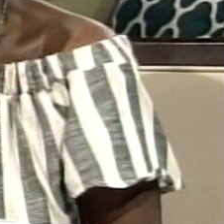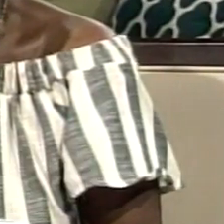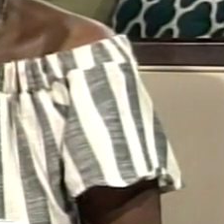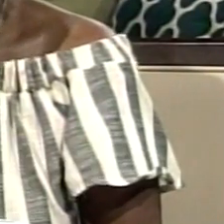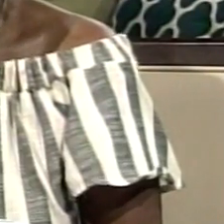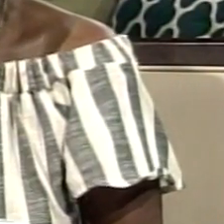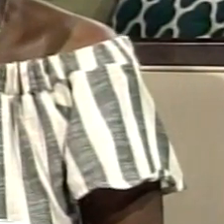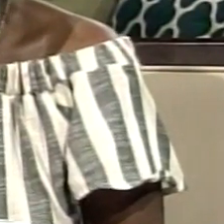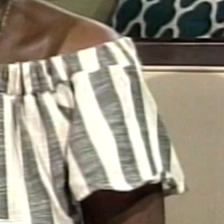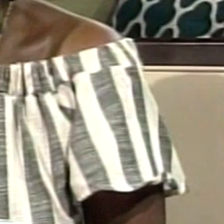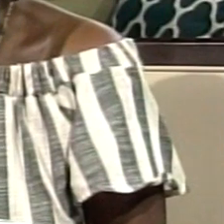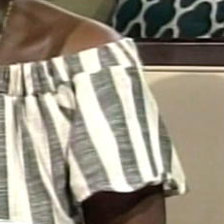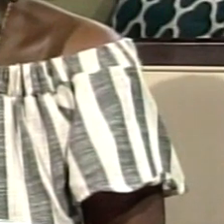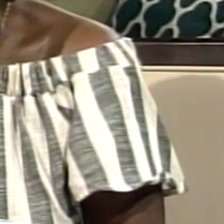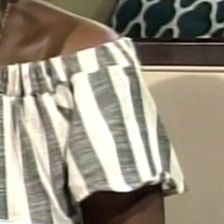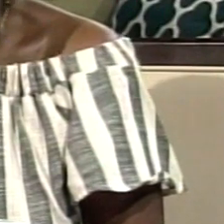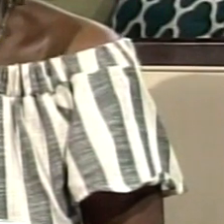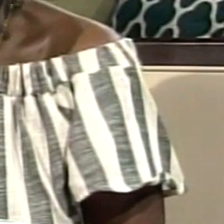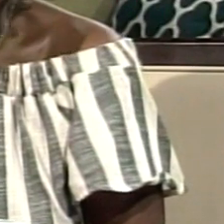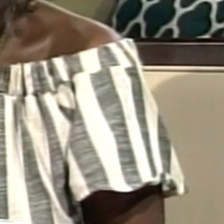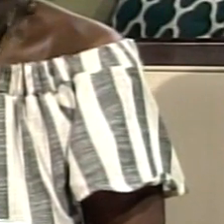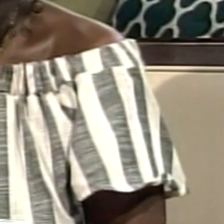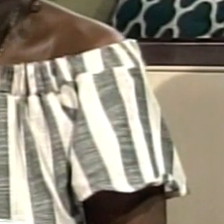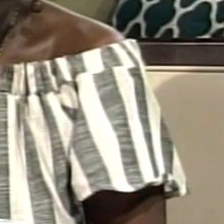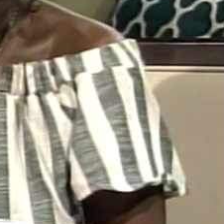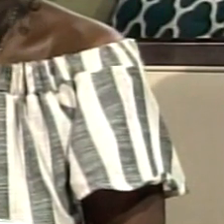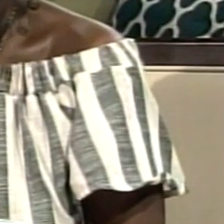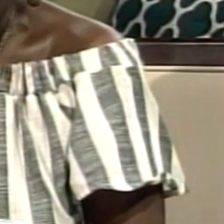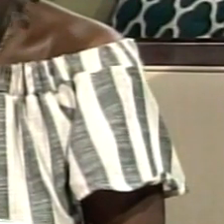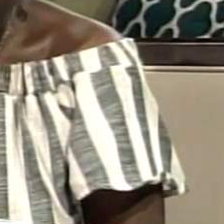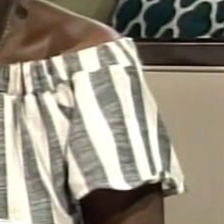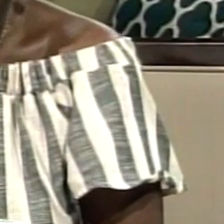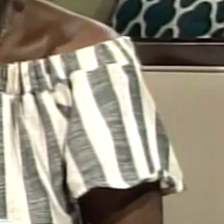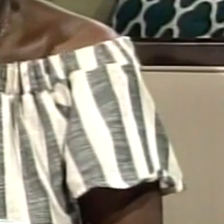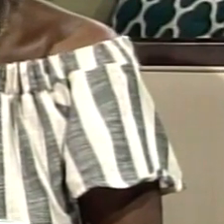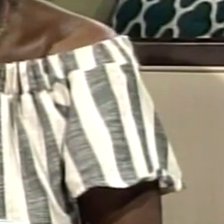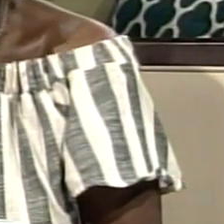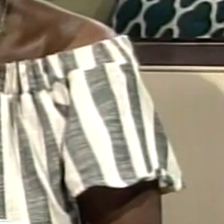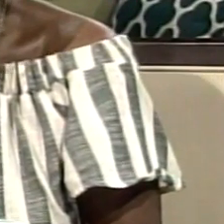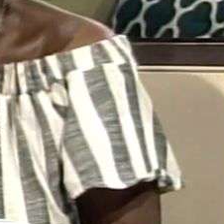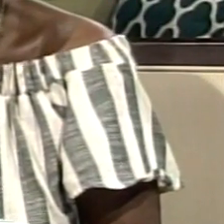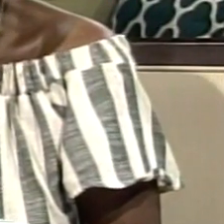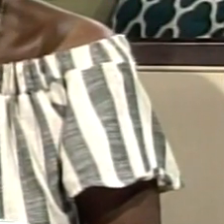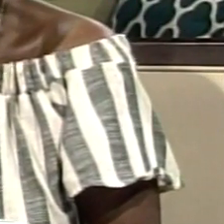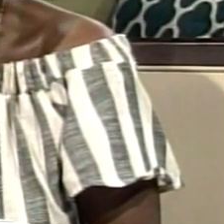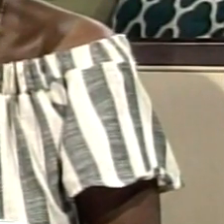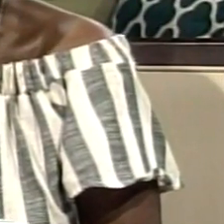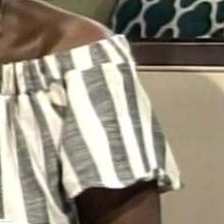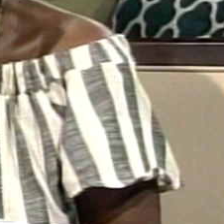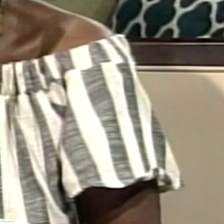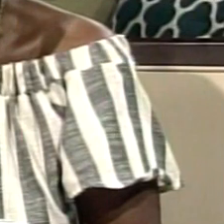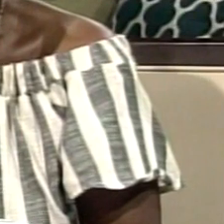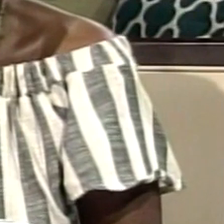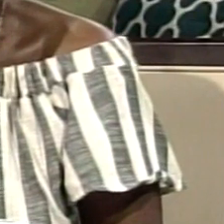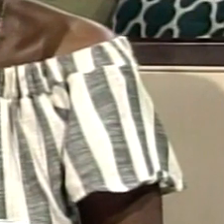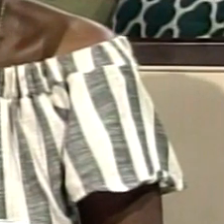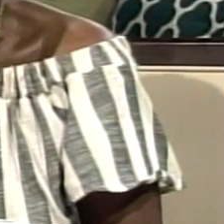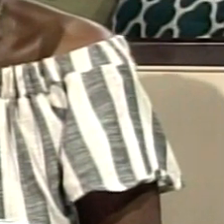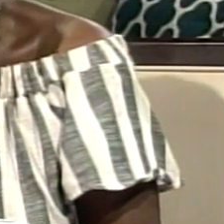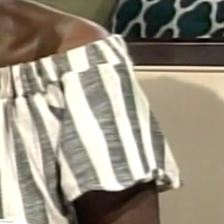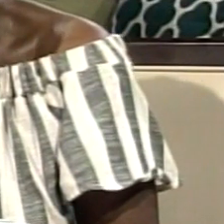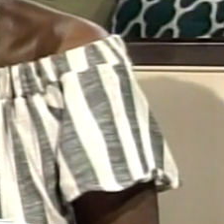4,077. And that is 2014. This is 2016. So you can imagine what the numbers are like, considering we have such a high